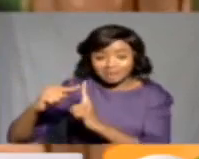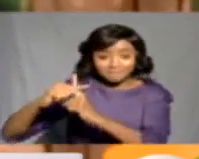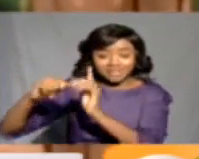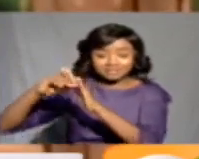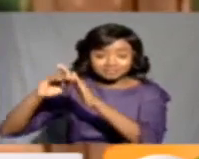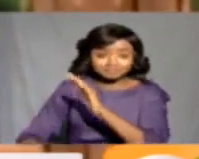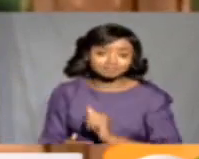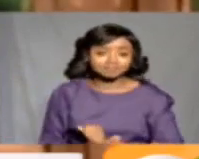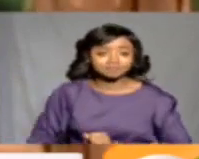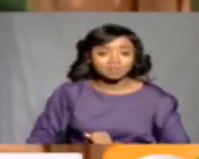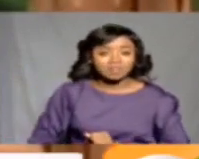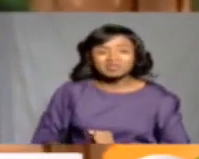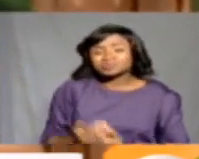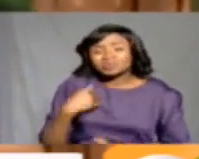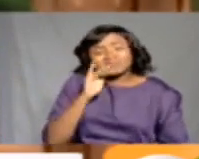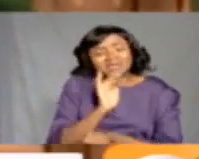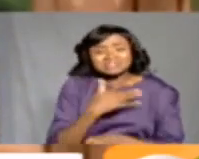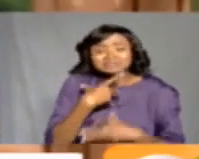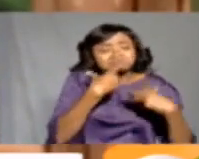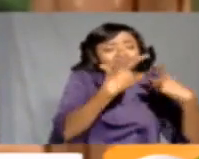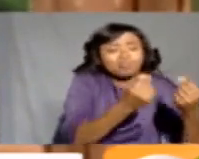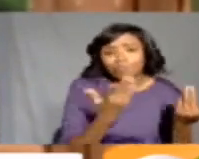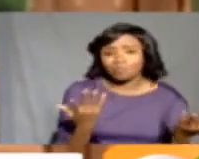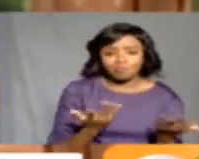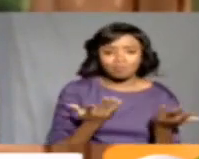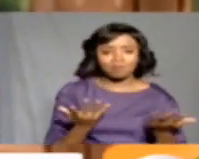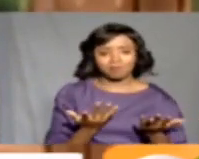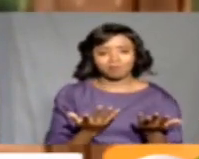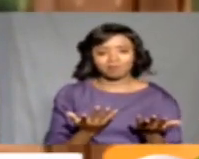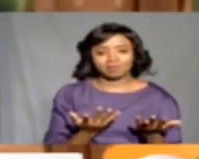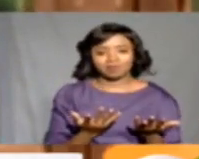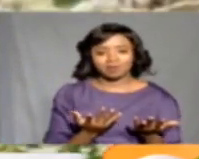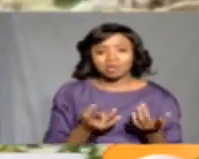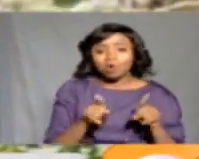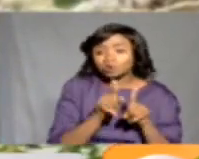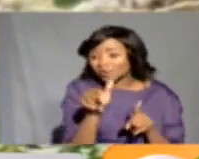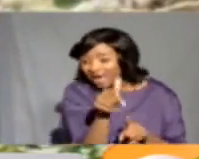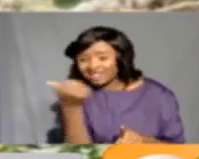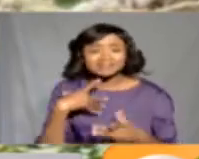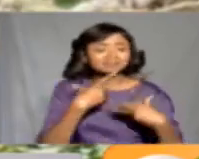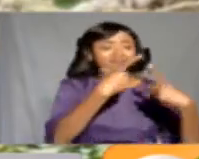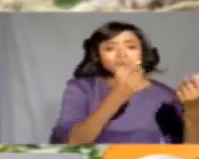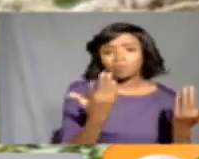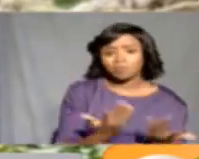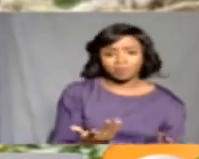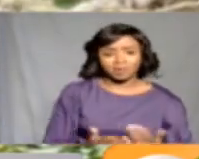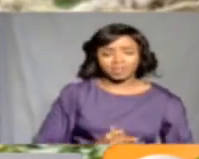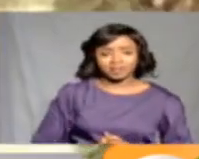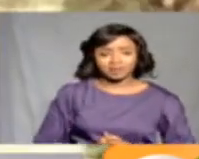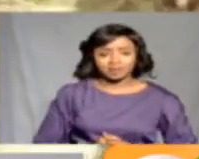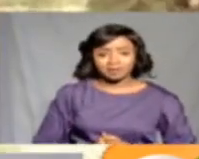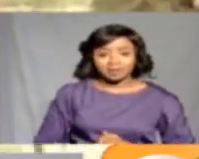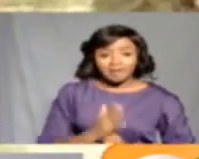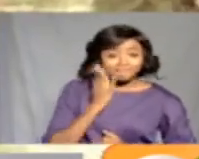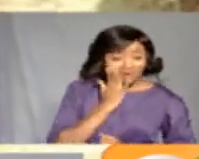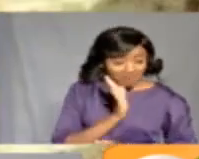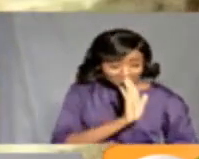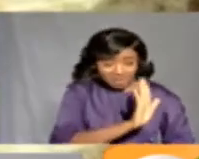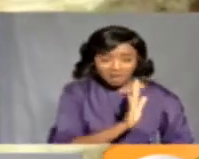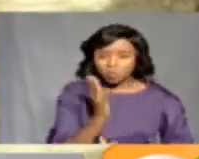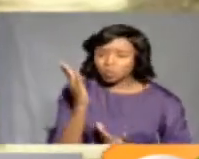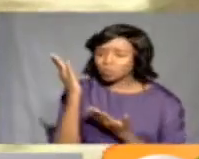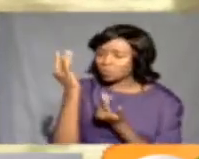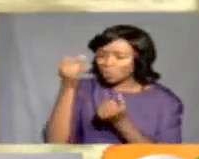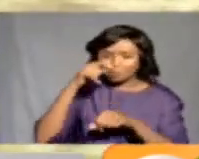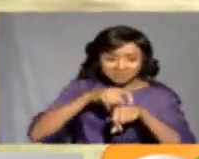government, where will I go? Or even the others, where will they go? Her mother, Ludia Kilo, had so much hope that once her daughter,